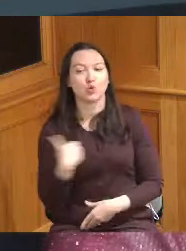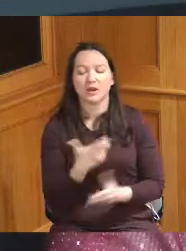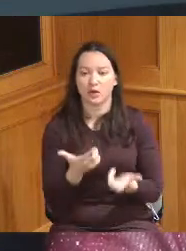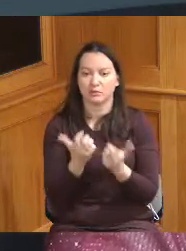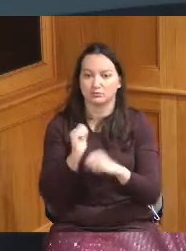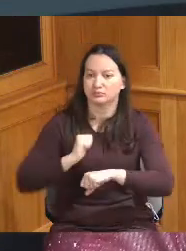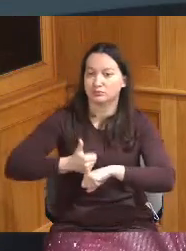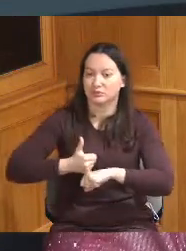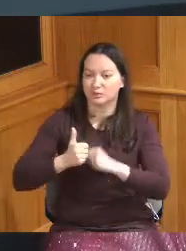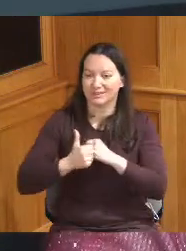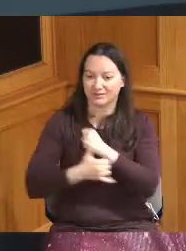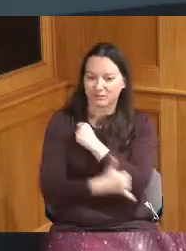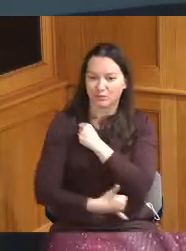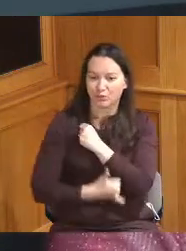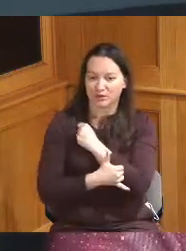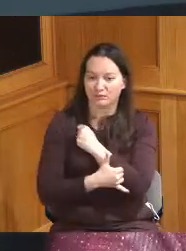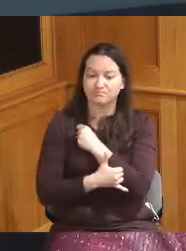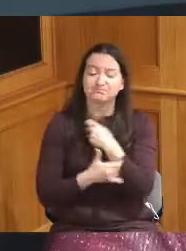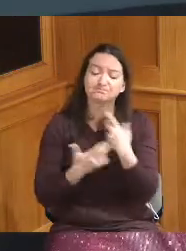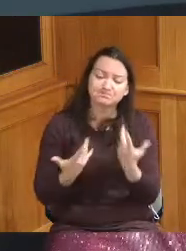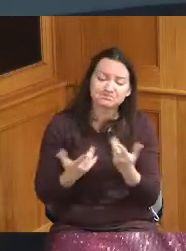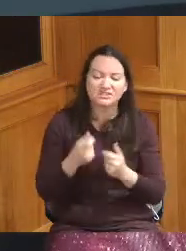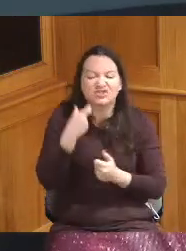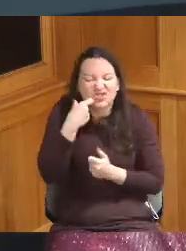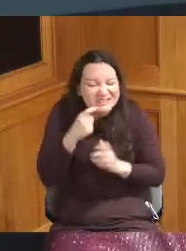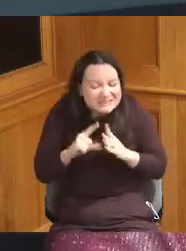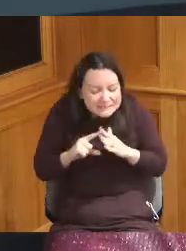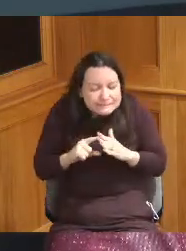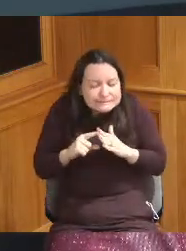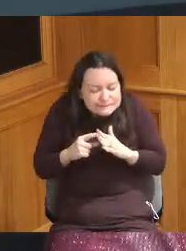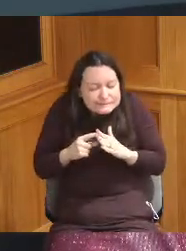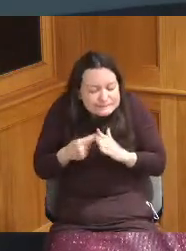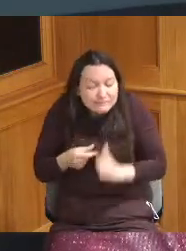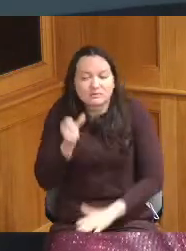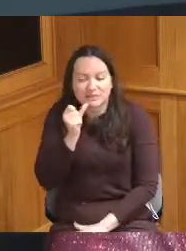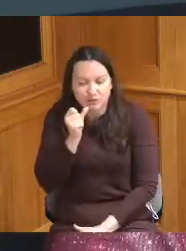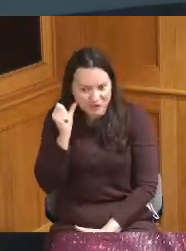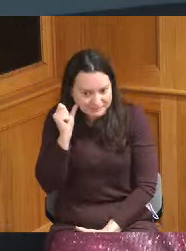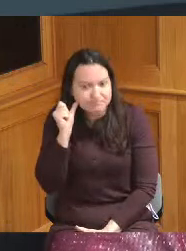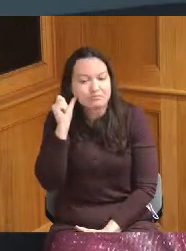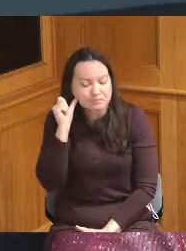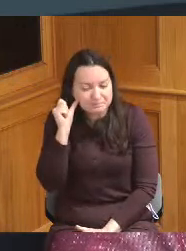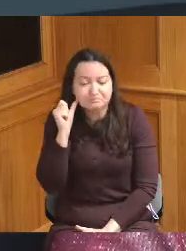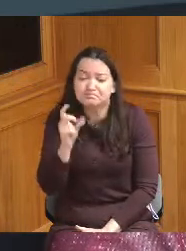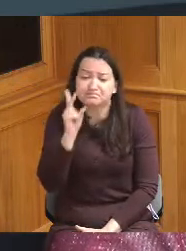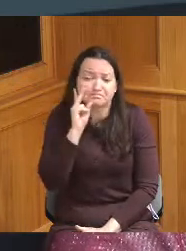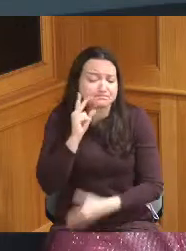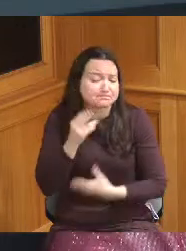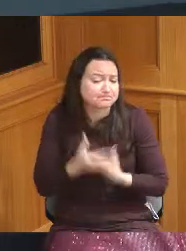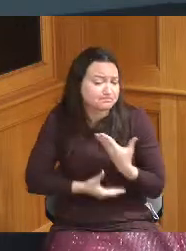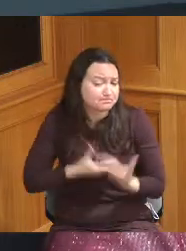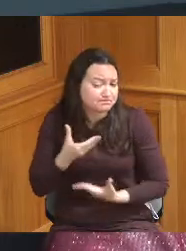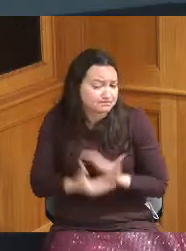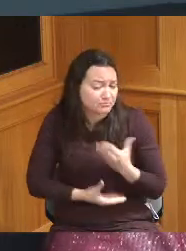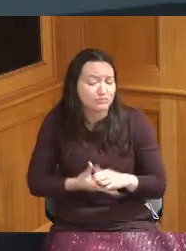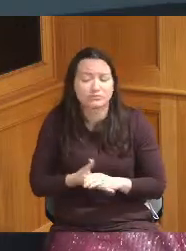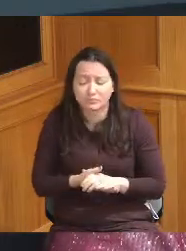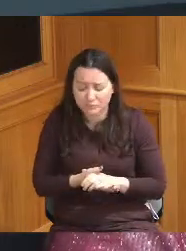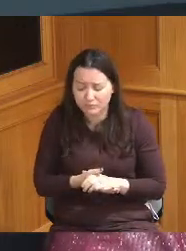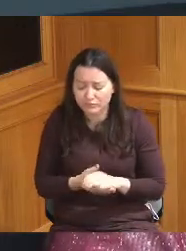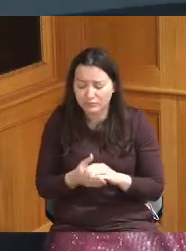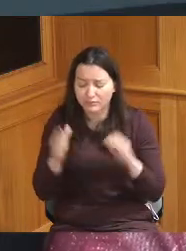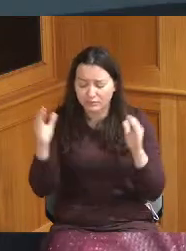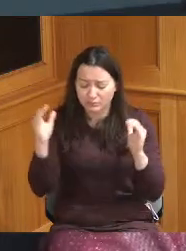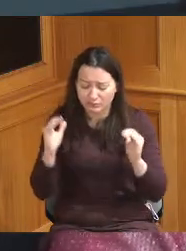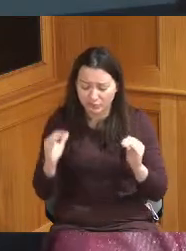do as far as a county. And so it's just starting, started yesterday. And so we'll see how that goes. And